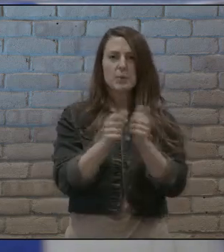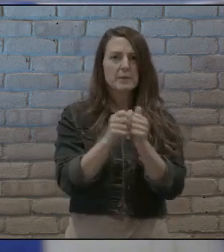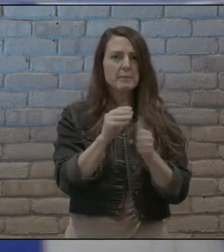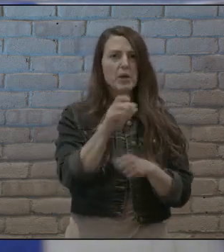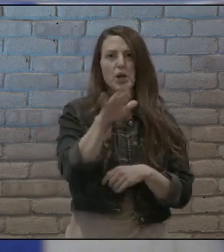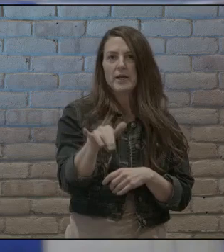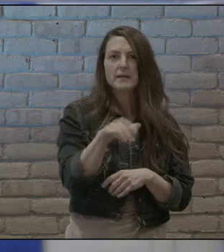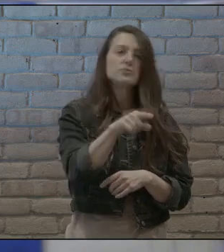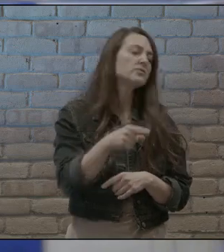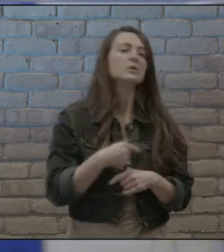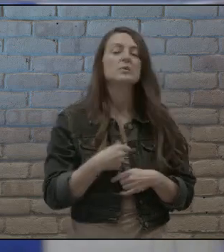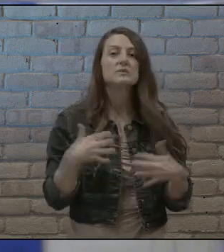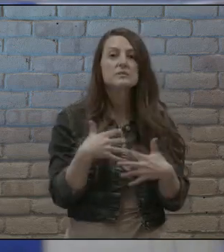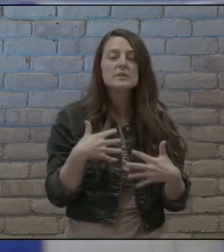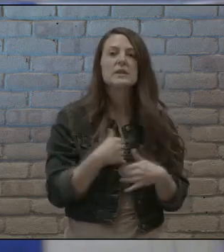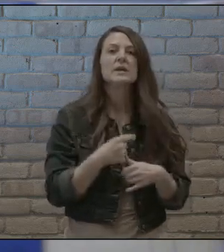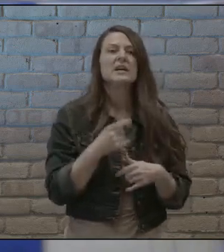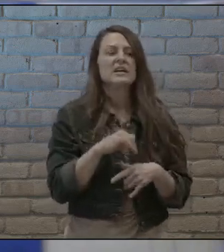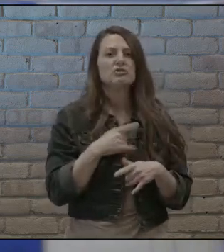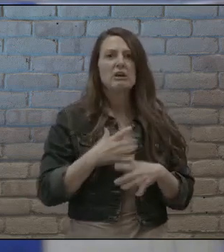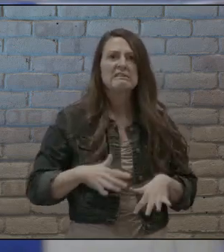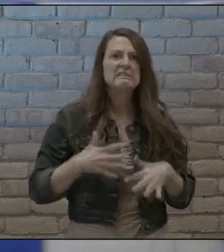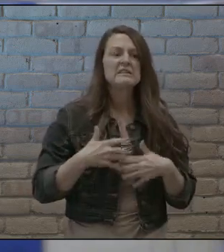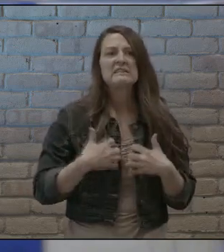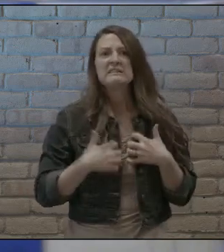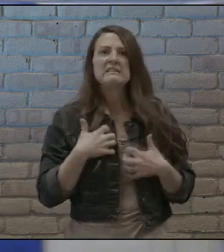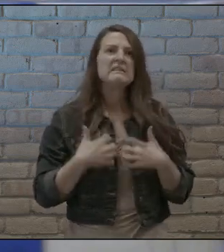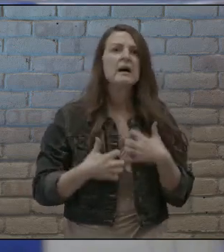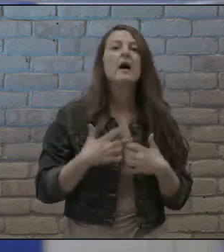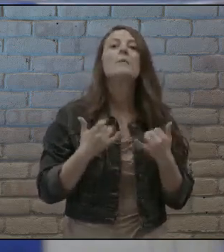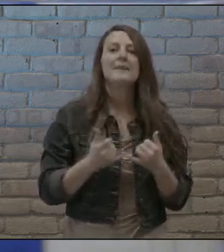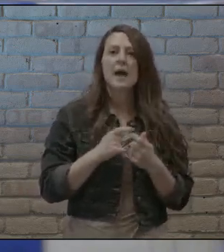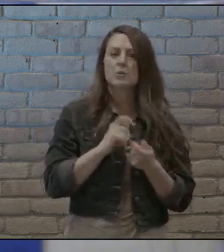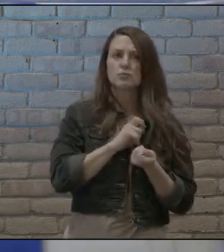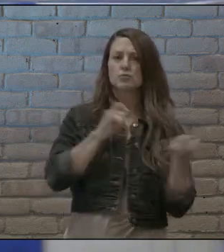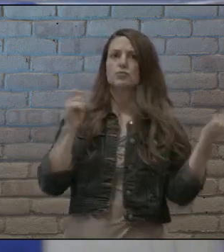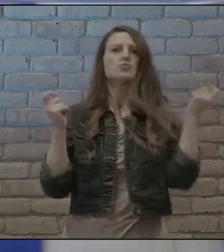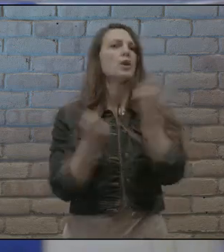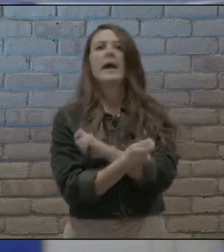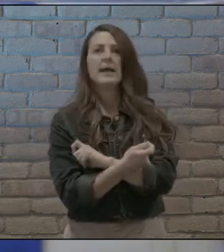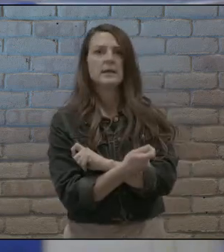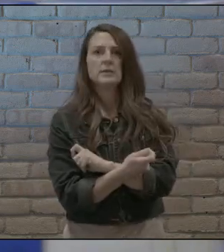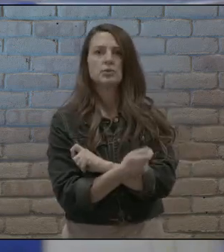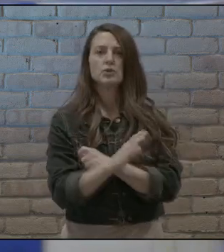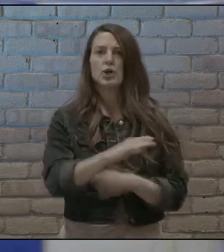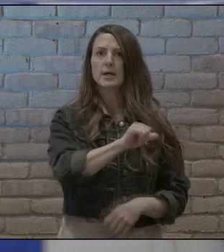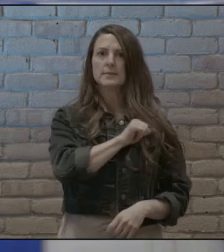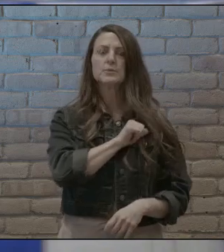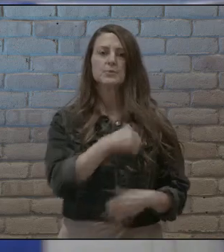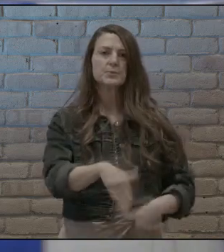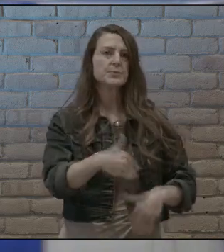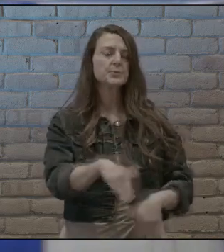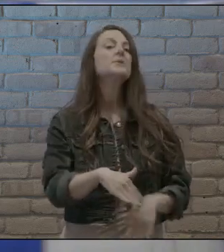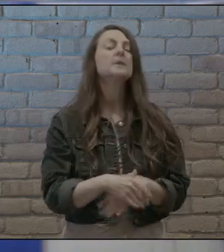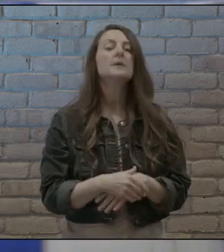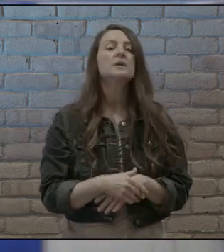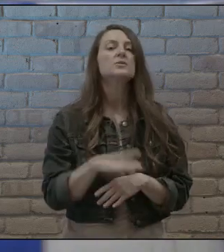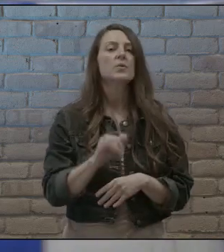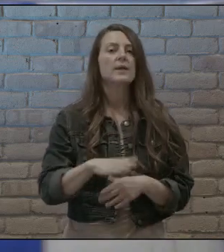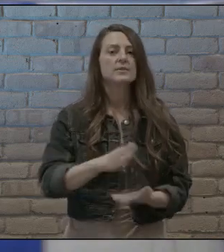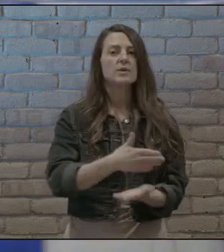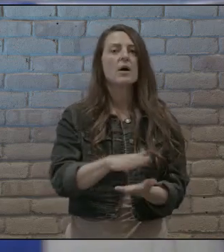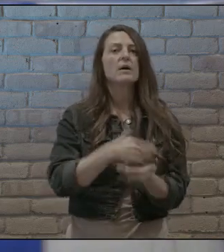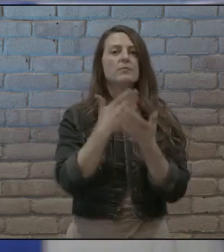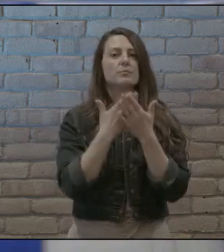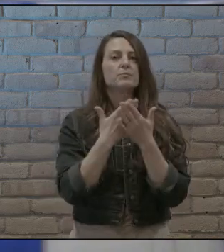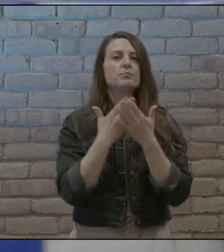fear, she was disturbed, and now we've seen this great transformation in her life. And so here's the song